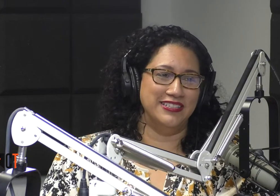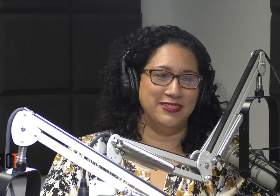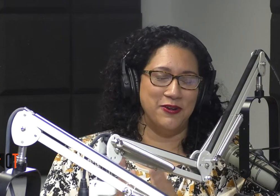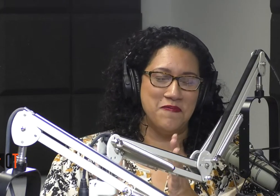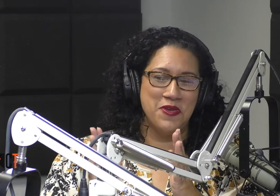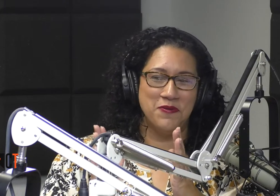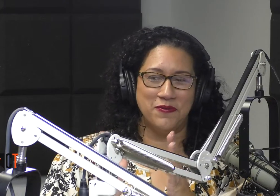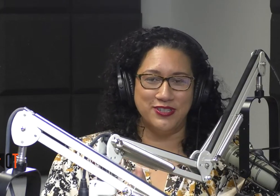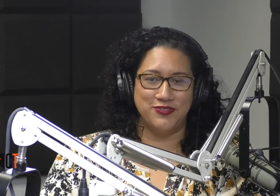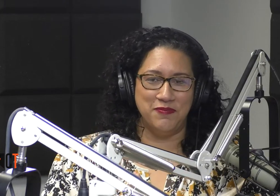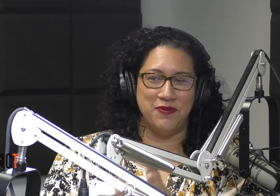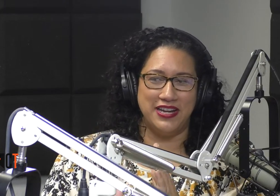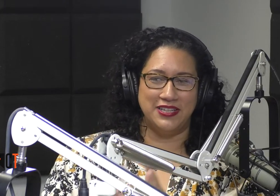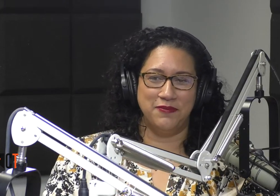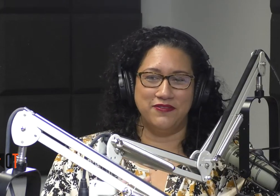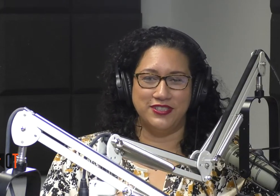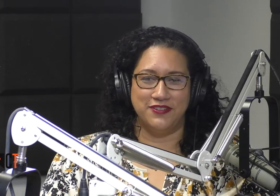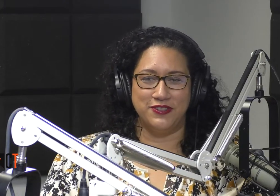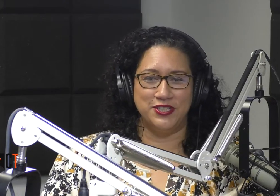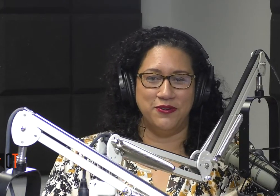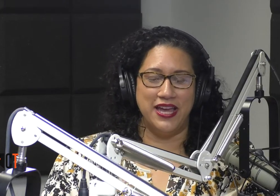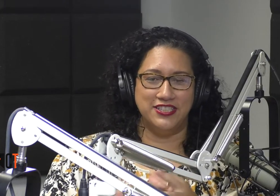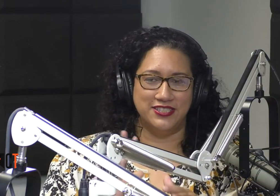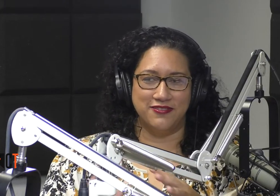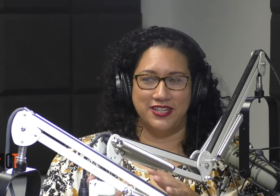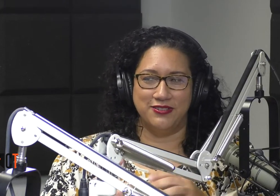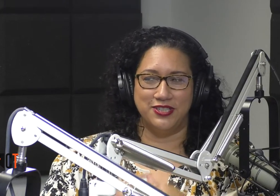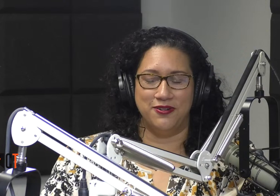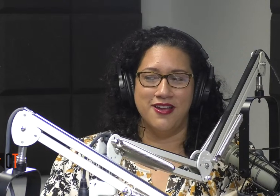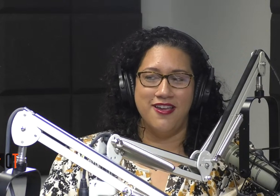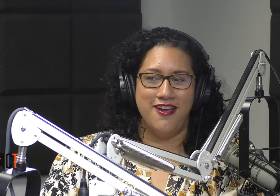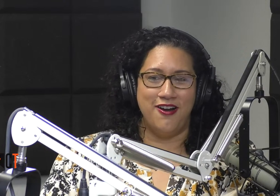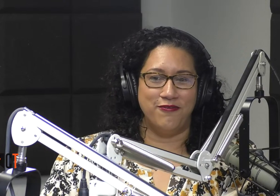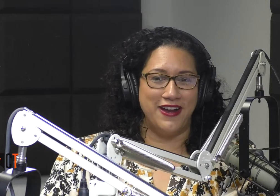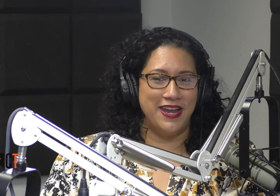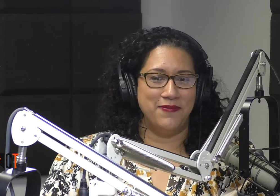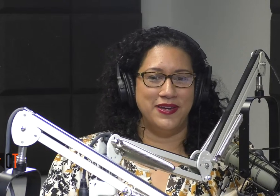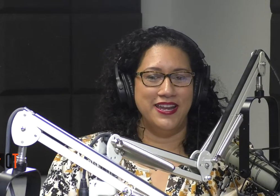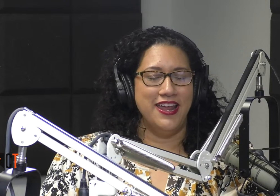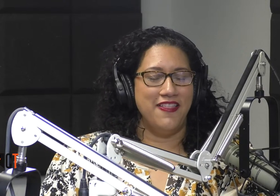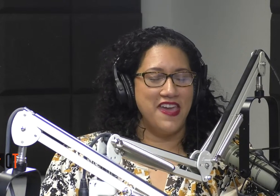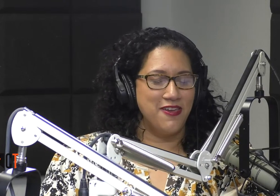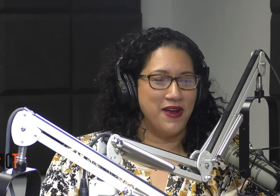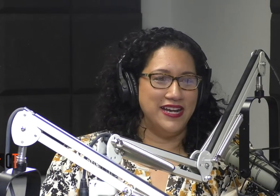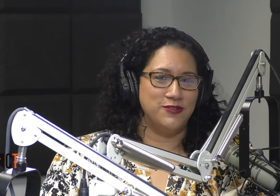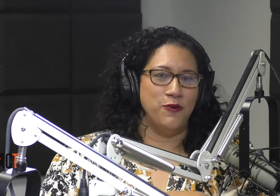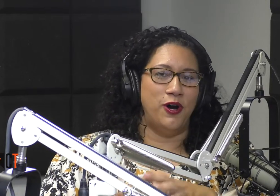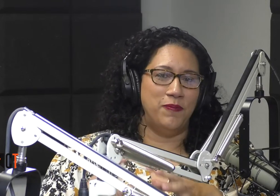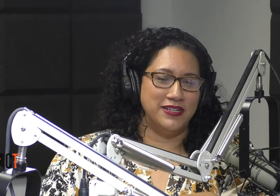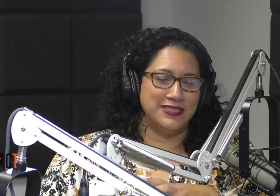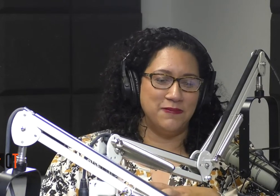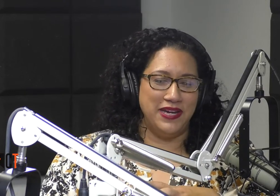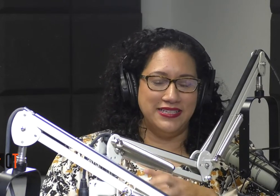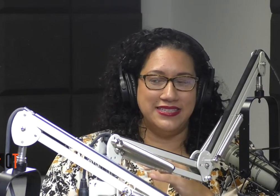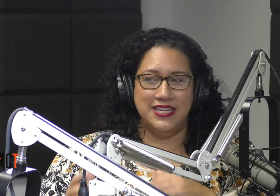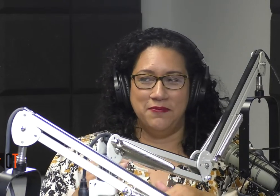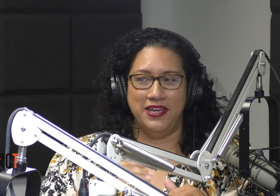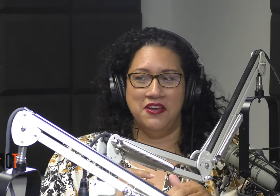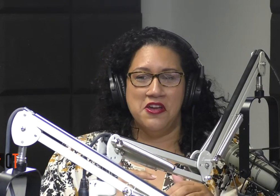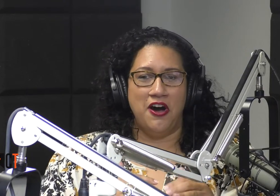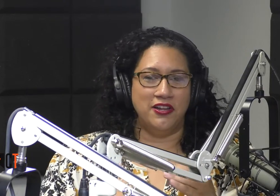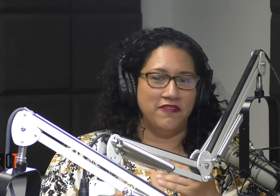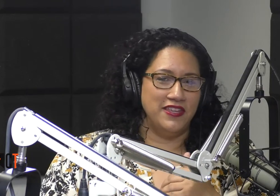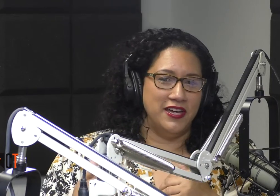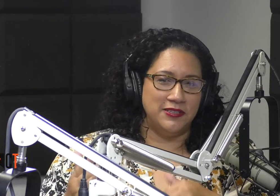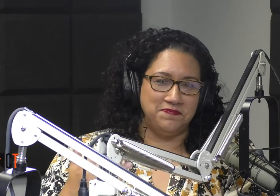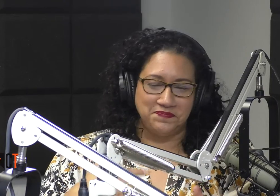help. You, as you know, we weren't streaming. We had a little bit of a different show. We had just a radio show on Friday, but thank you guys who all participated, sending me